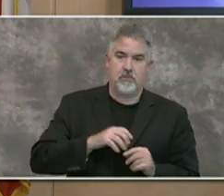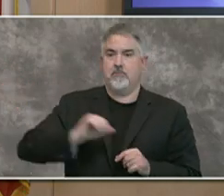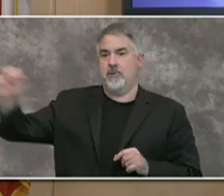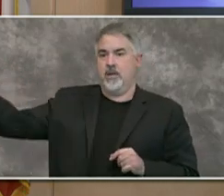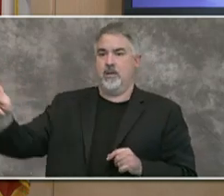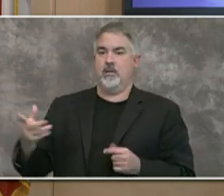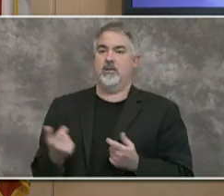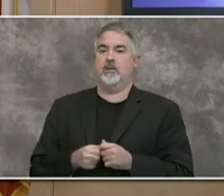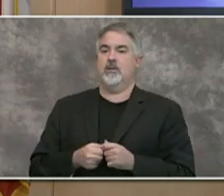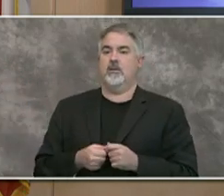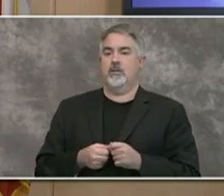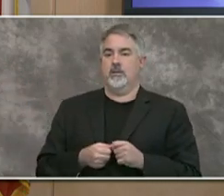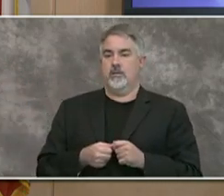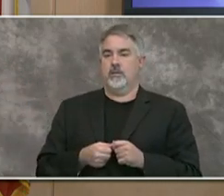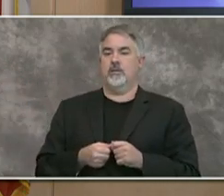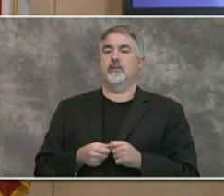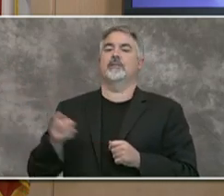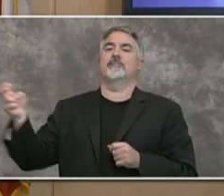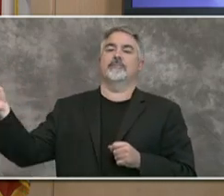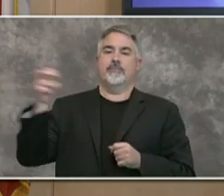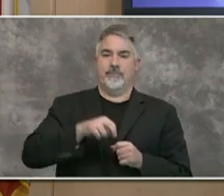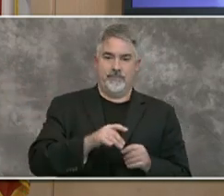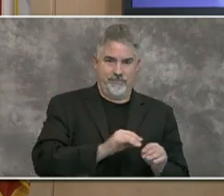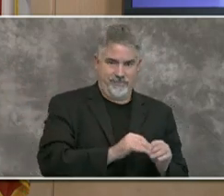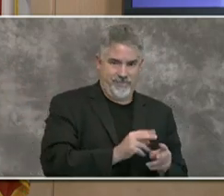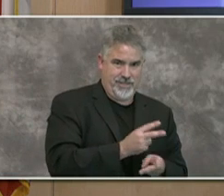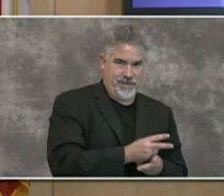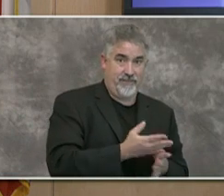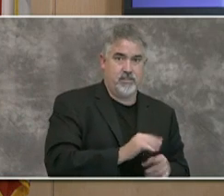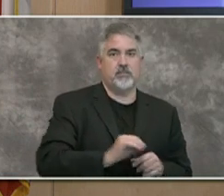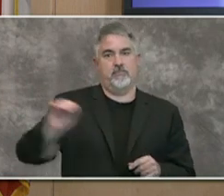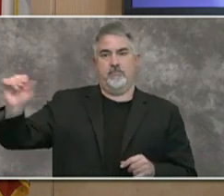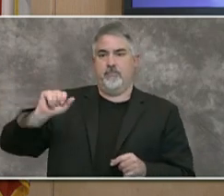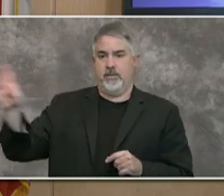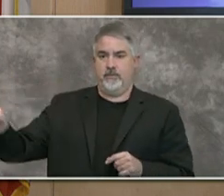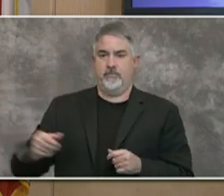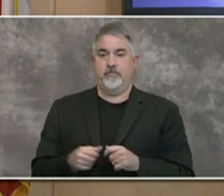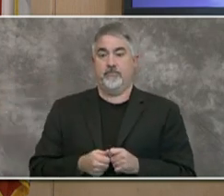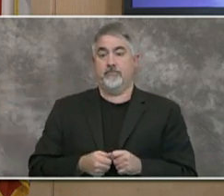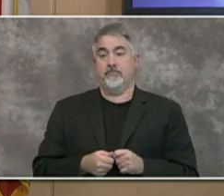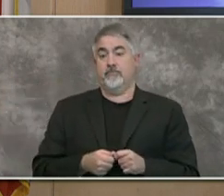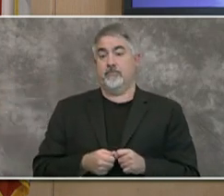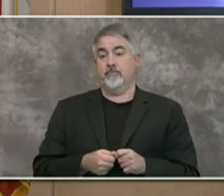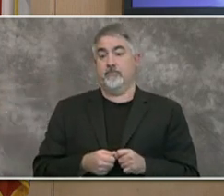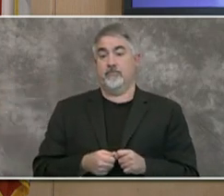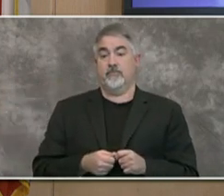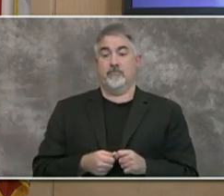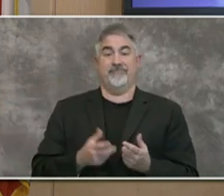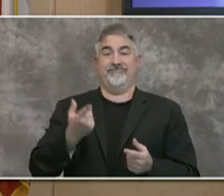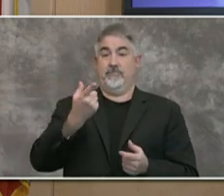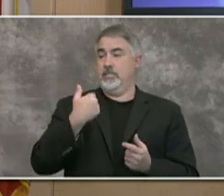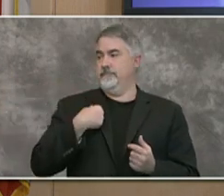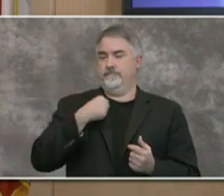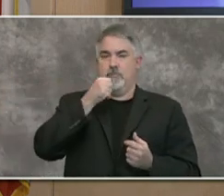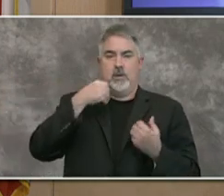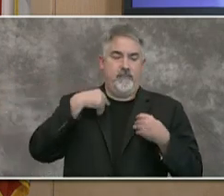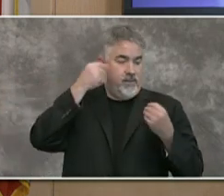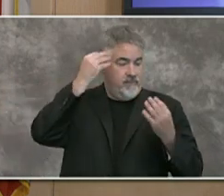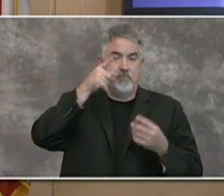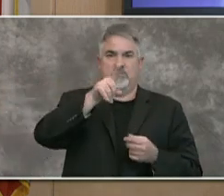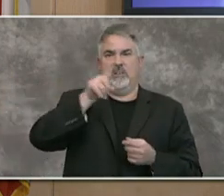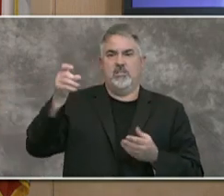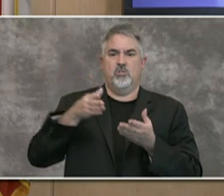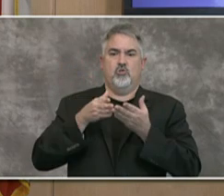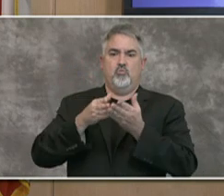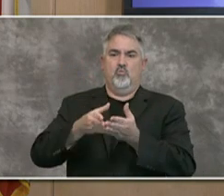from one of the other ships. Really, I would direct you to the cruise ship companies to get details about that, but remember, these are individual